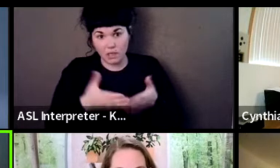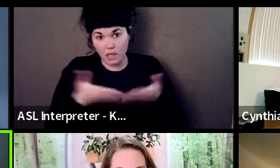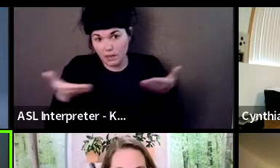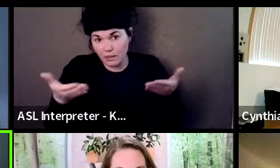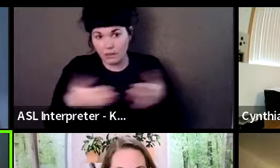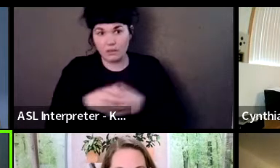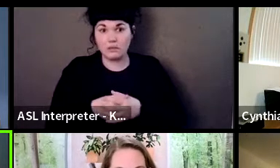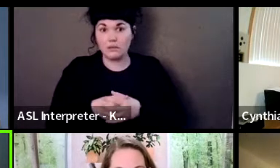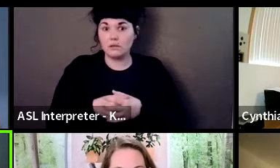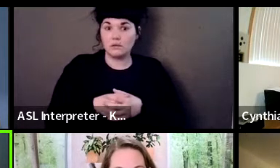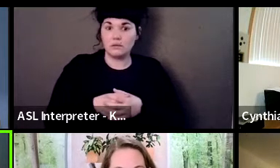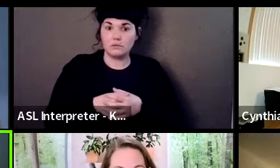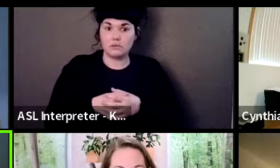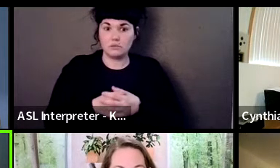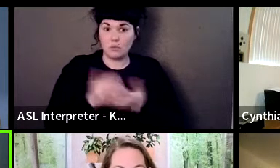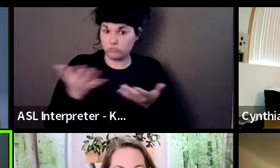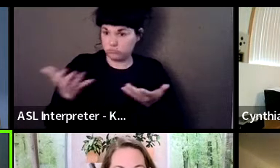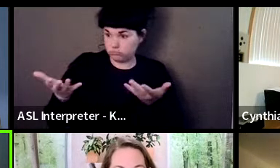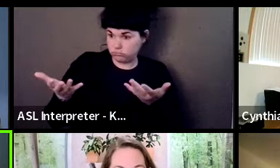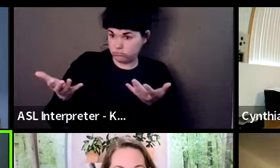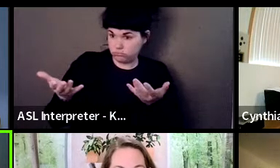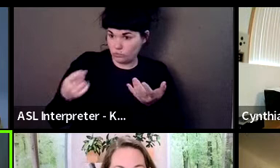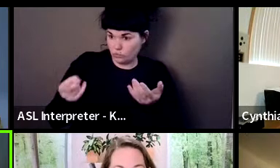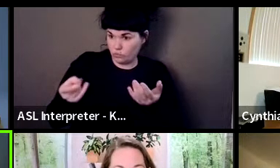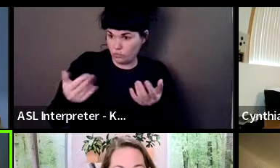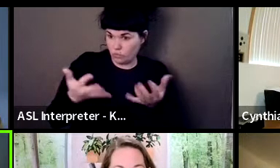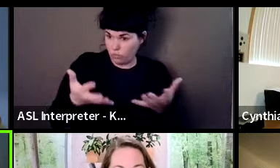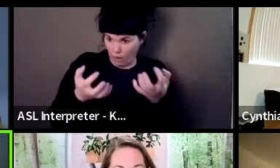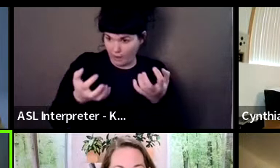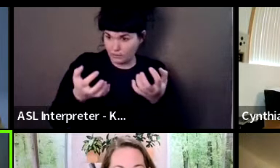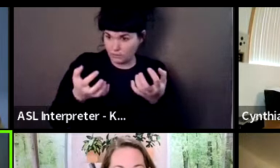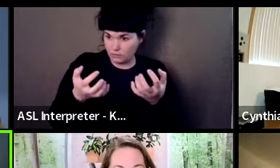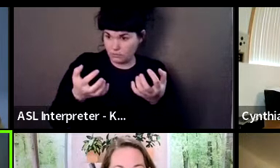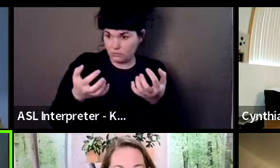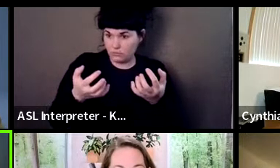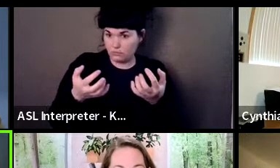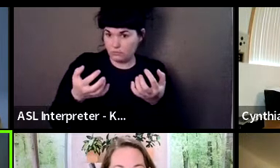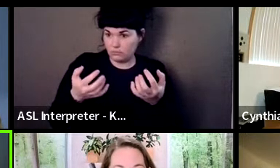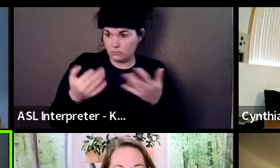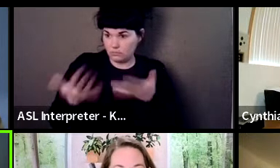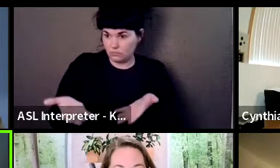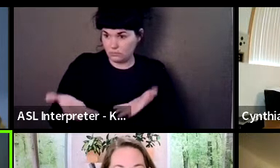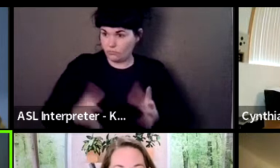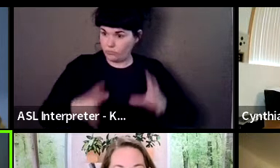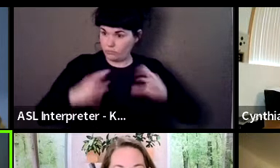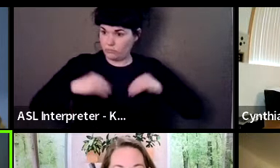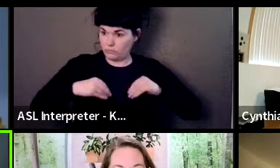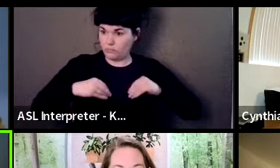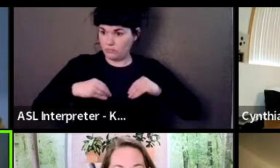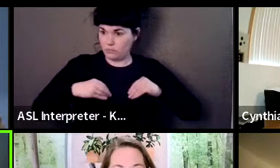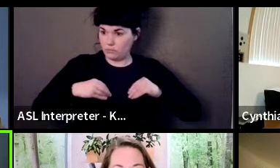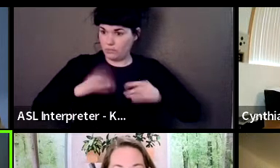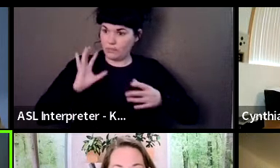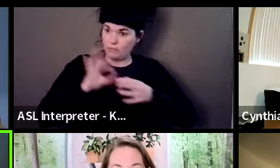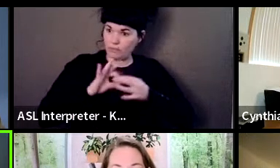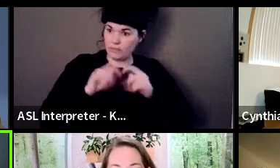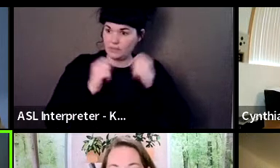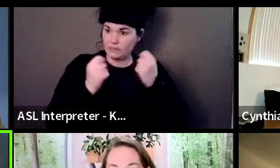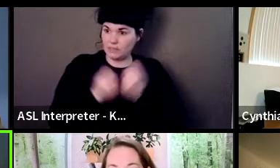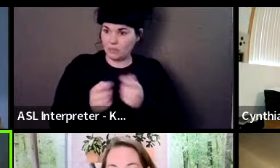So would you want to be part of the team with Commissioner